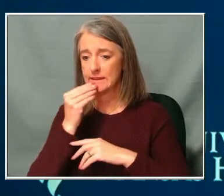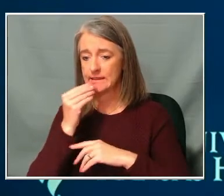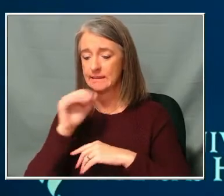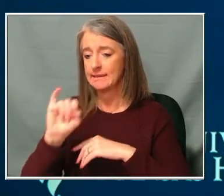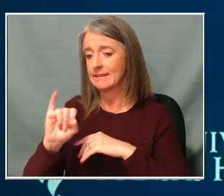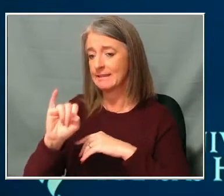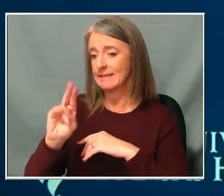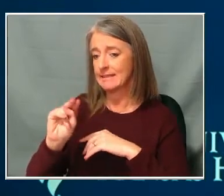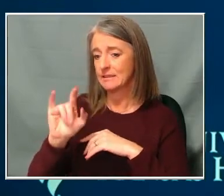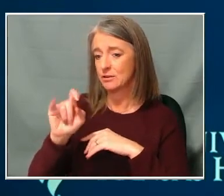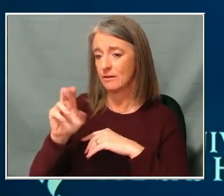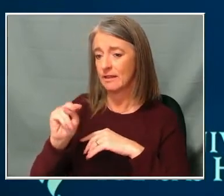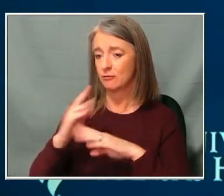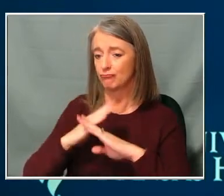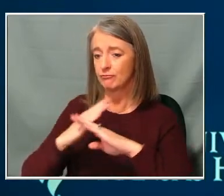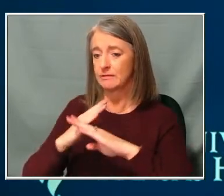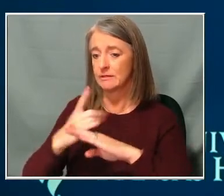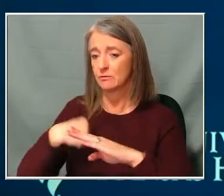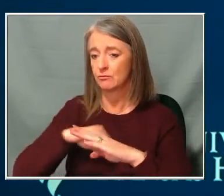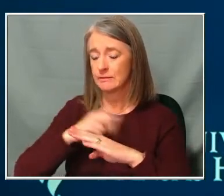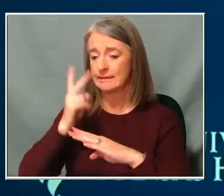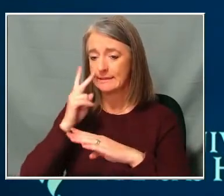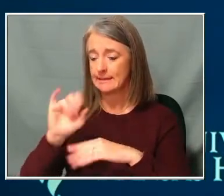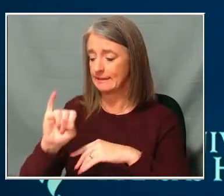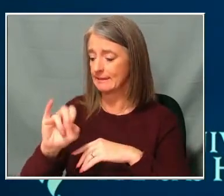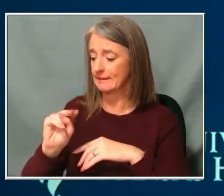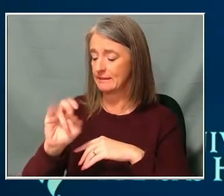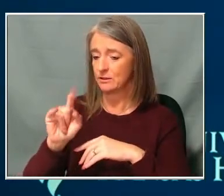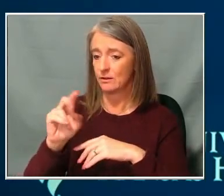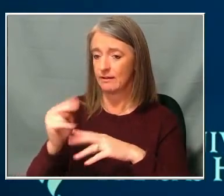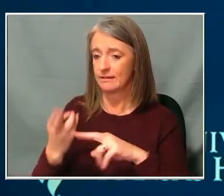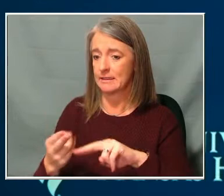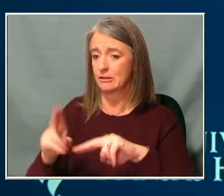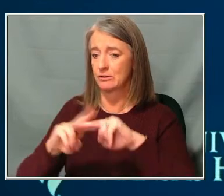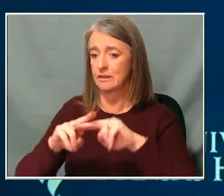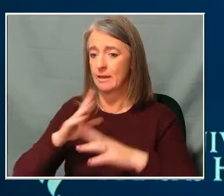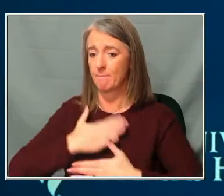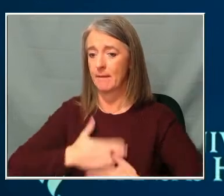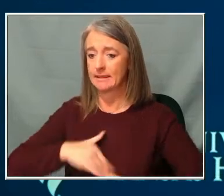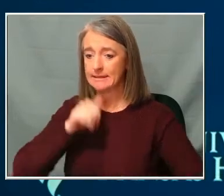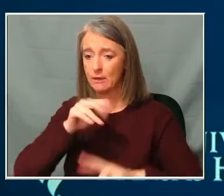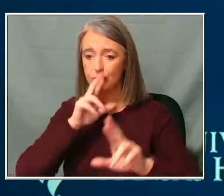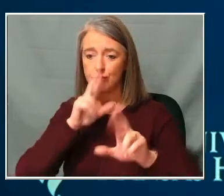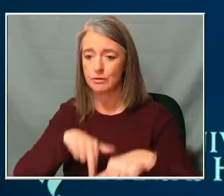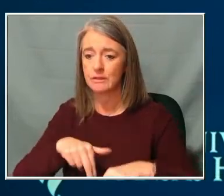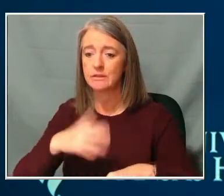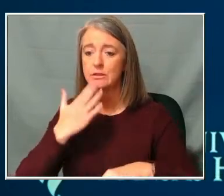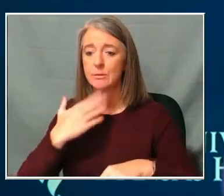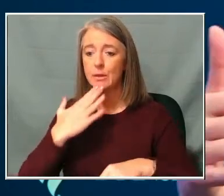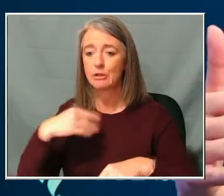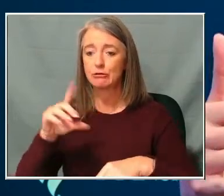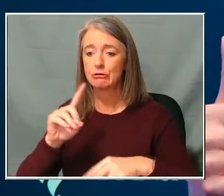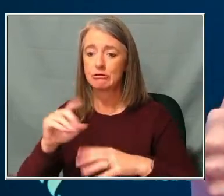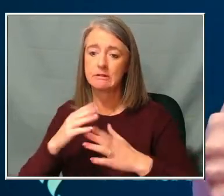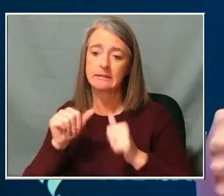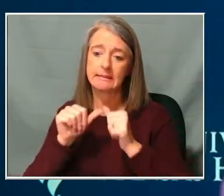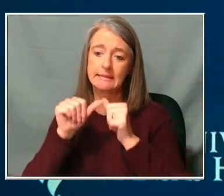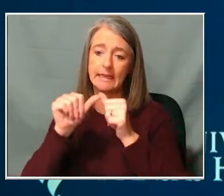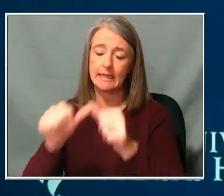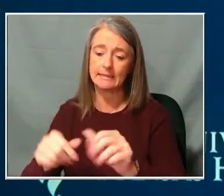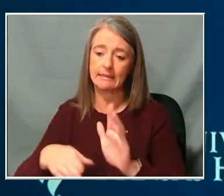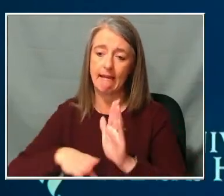resistance, we're really seeing that insulin is increasing, but the body is not responding to that. So blood sugar is staying elevated over a higher period of